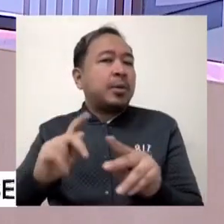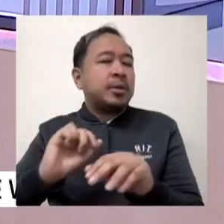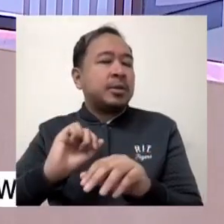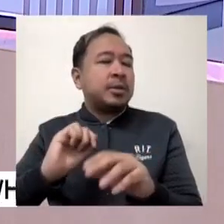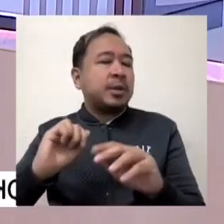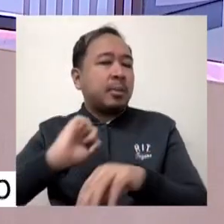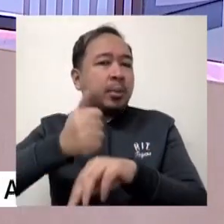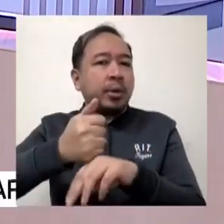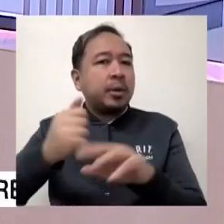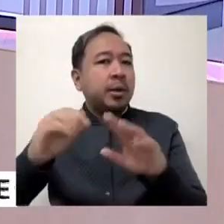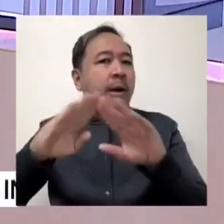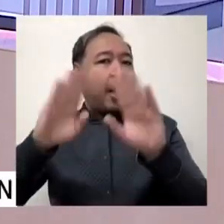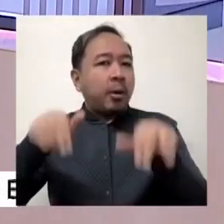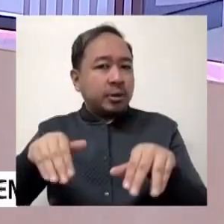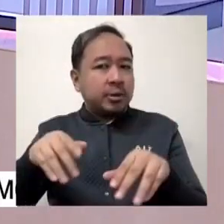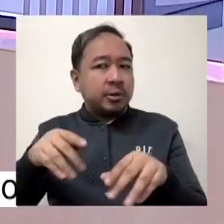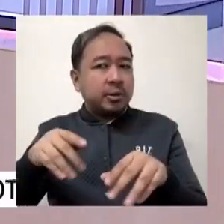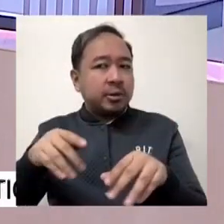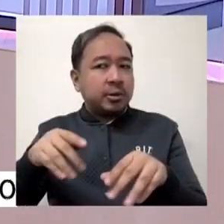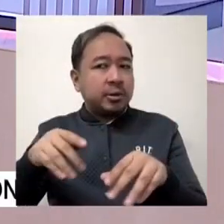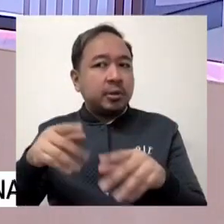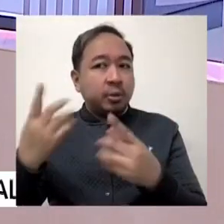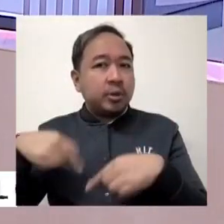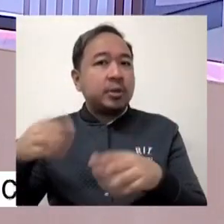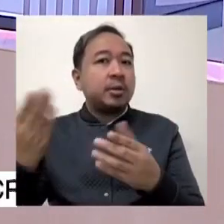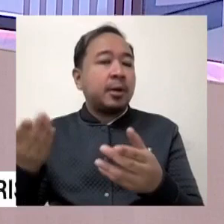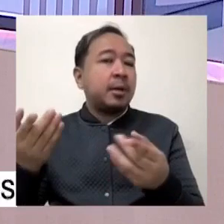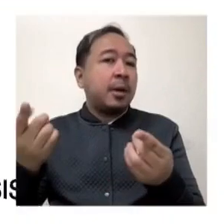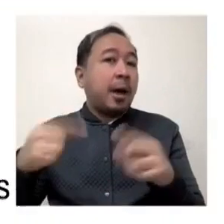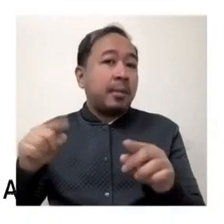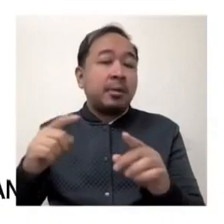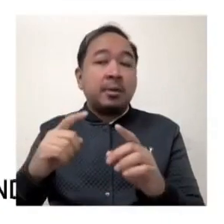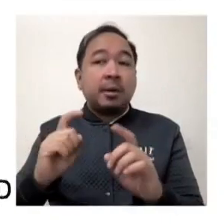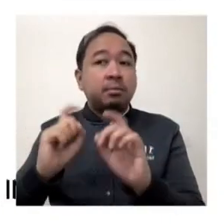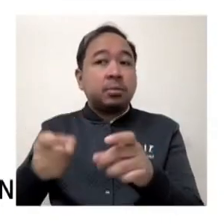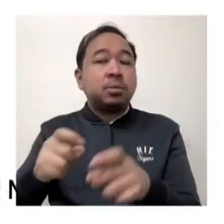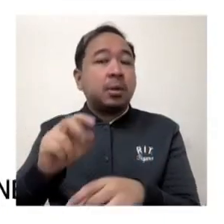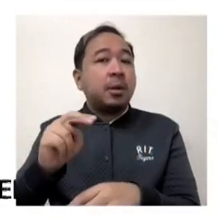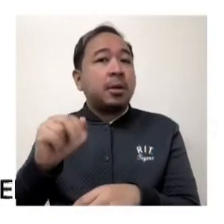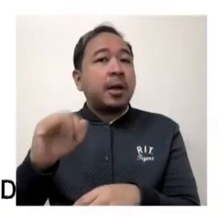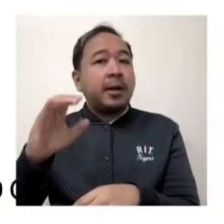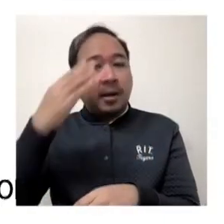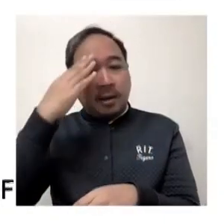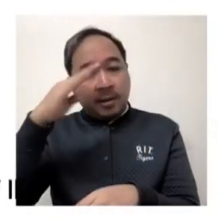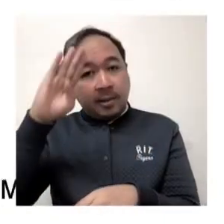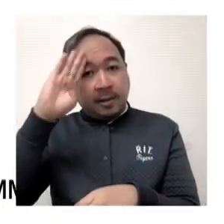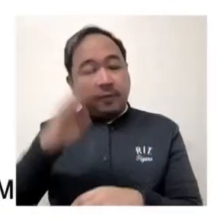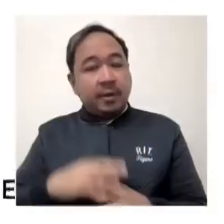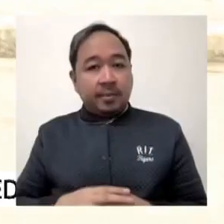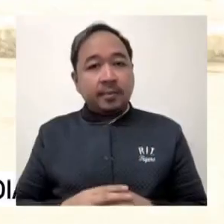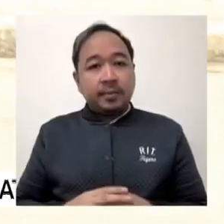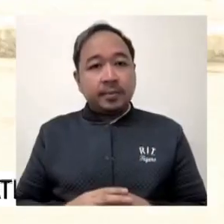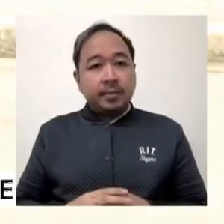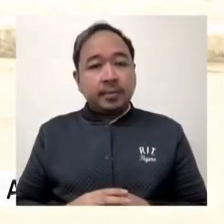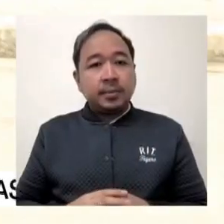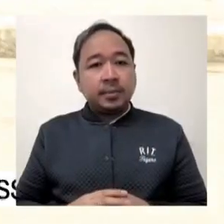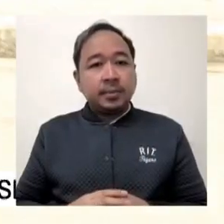Naic, Cavite. Our very own Katrina Domingo is there. She joins us now with more details. Kat, over to you.